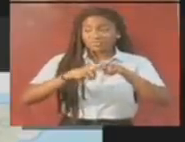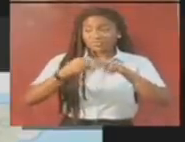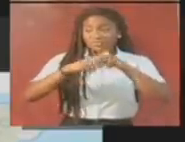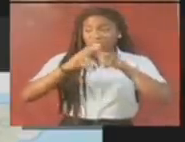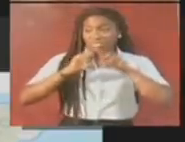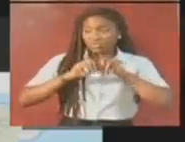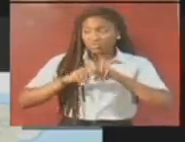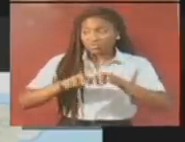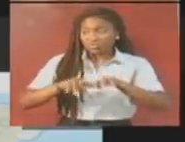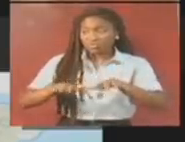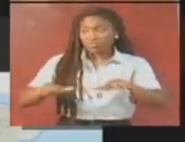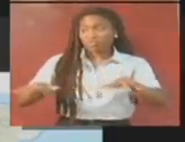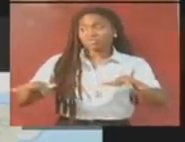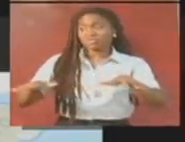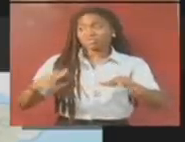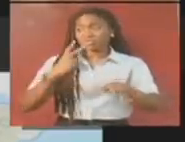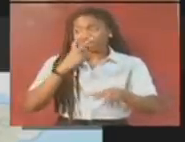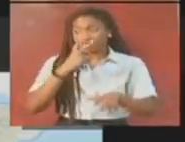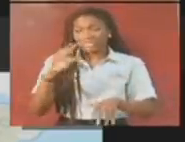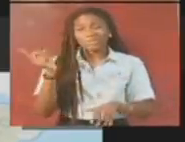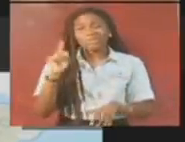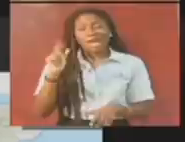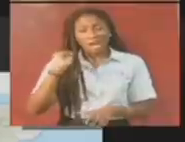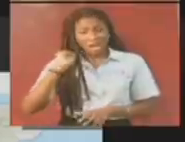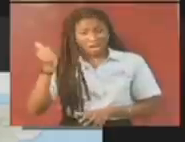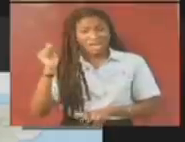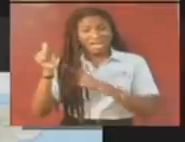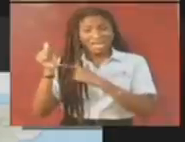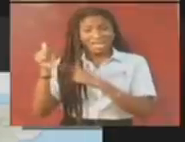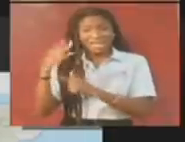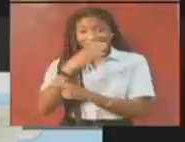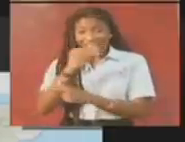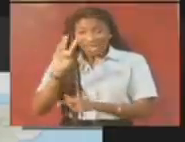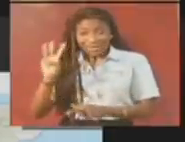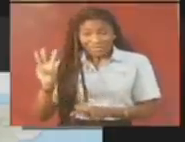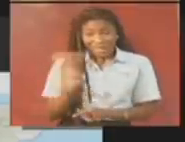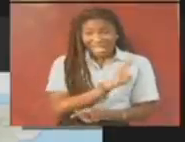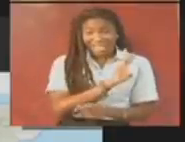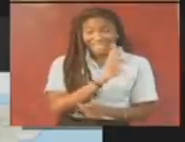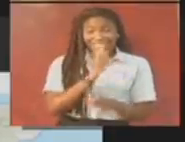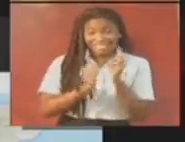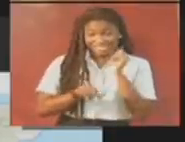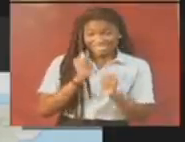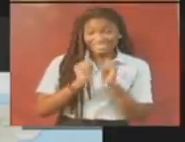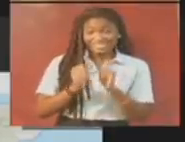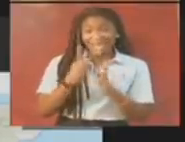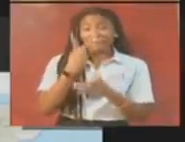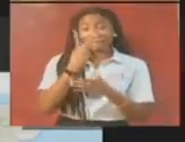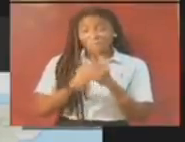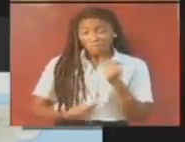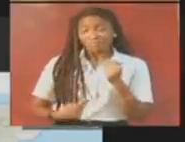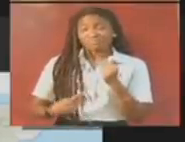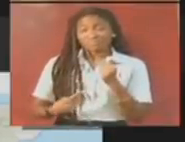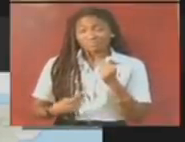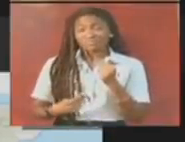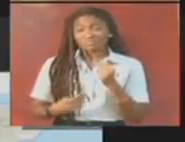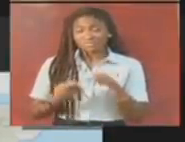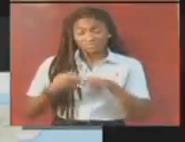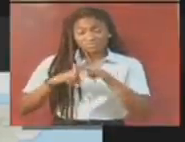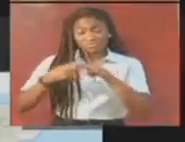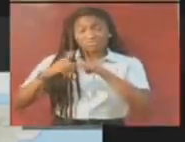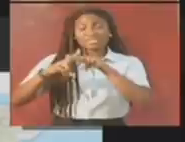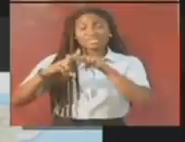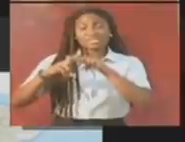place in that St. George West to East region, where we are seeing more cases popping up in that area. But we note also in